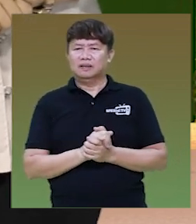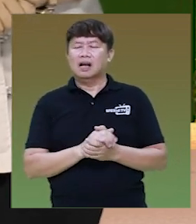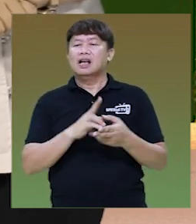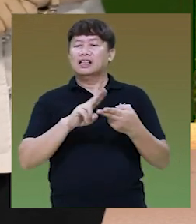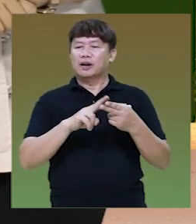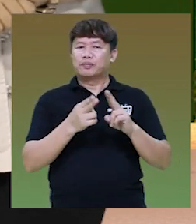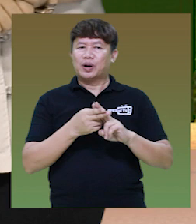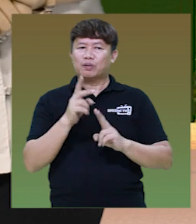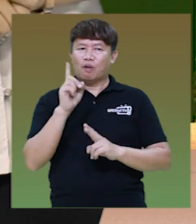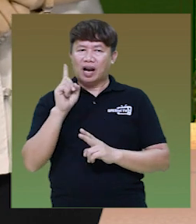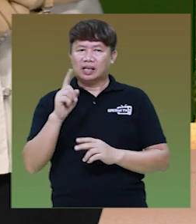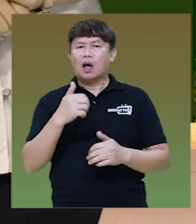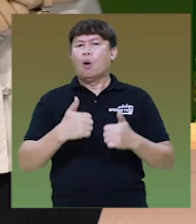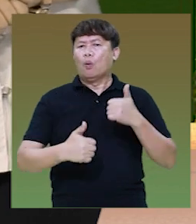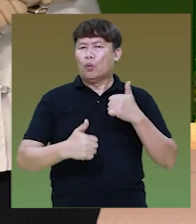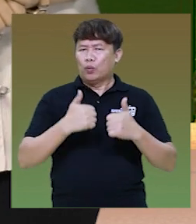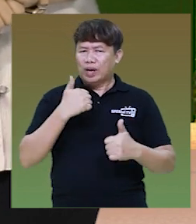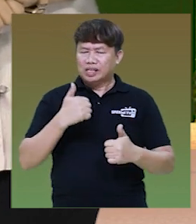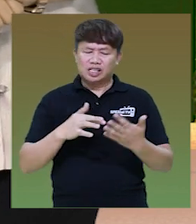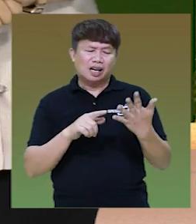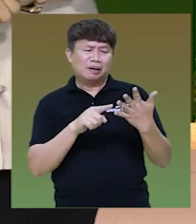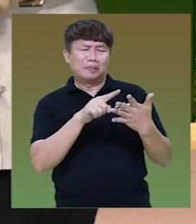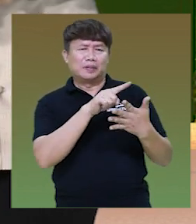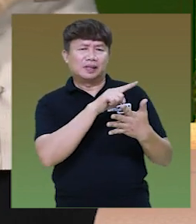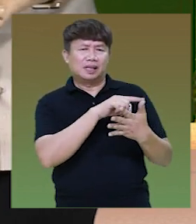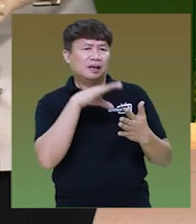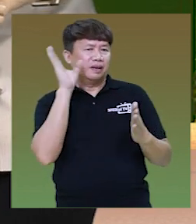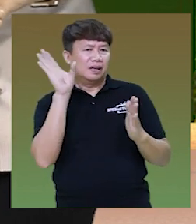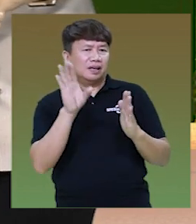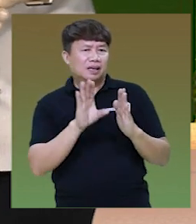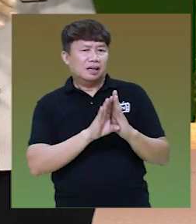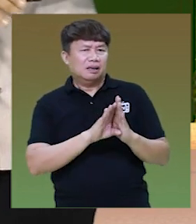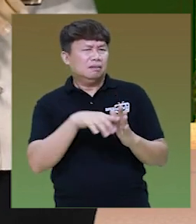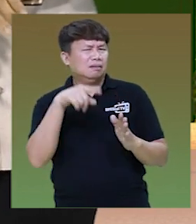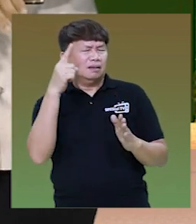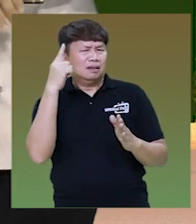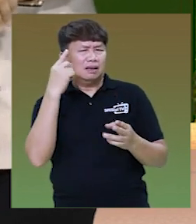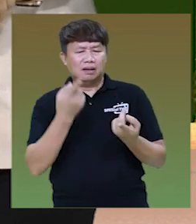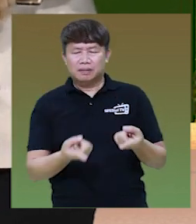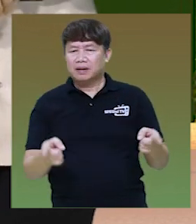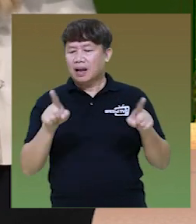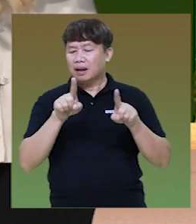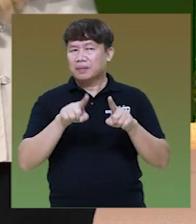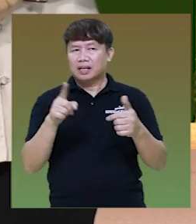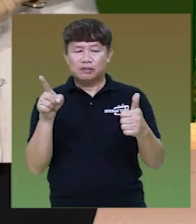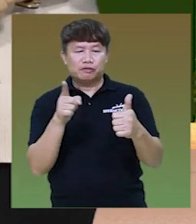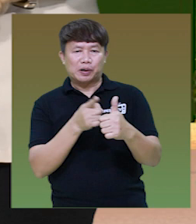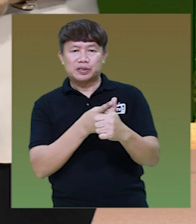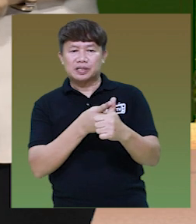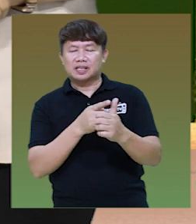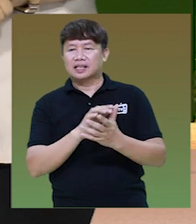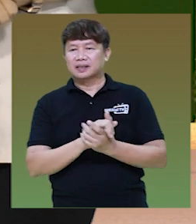Number 1. Which among the pictures do you think will happen first?